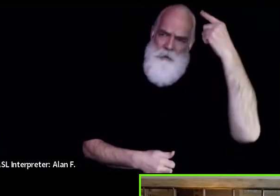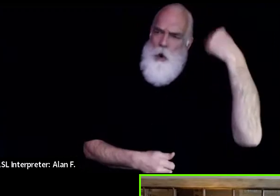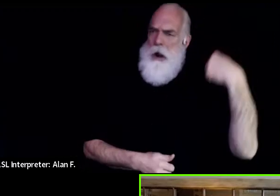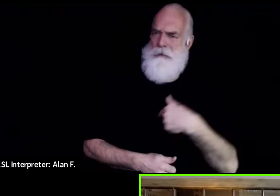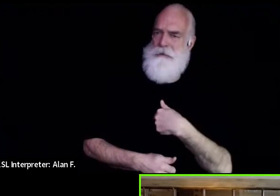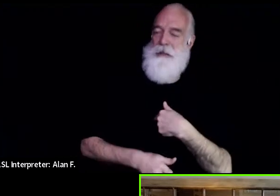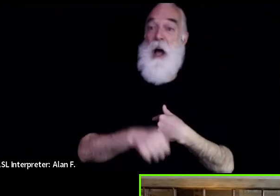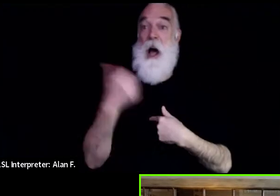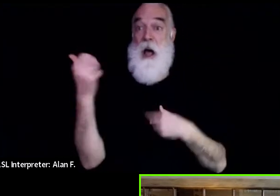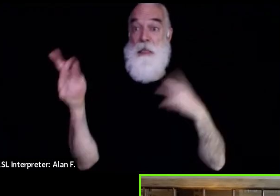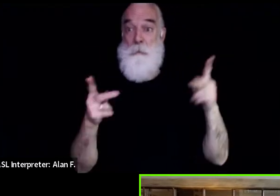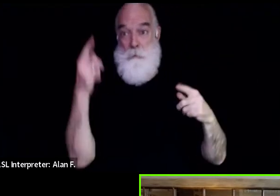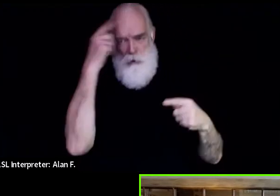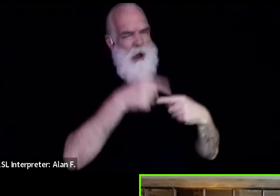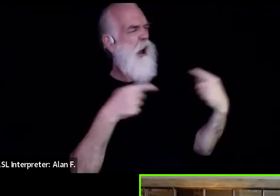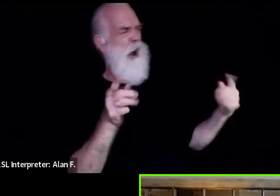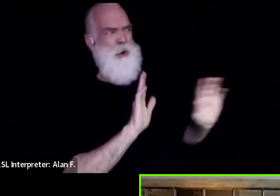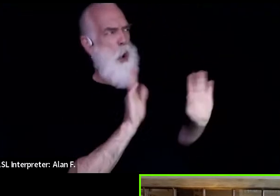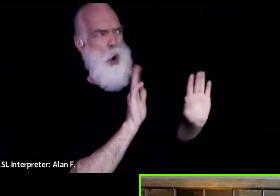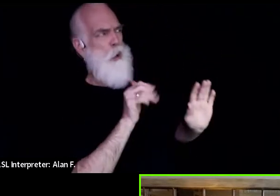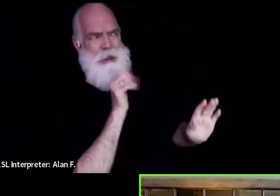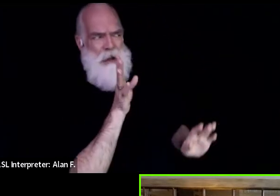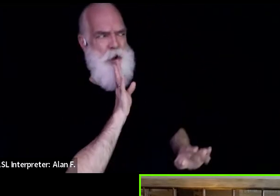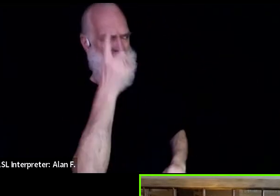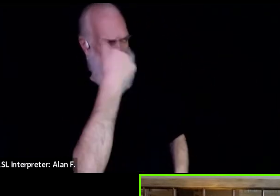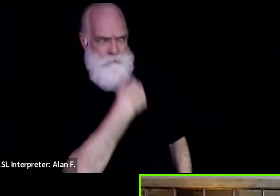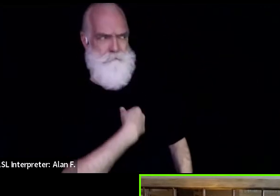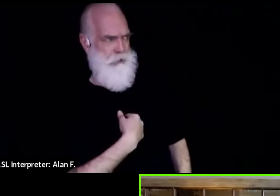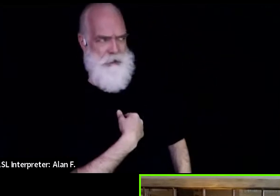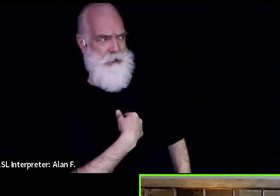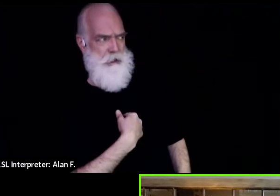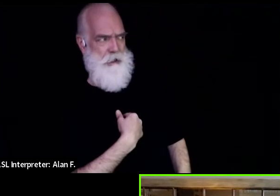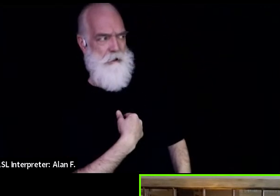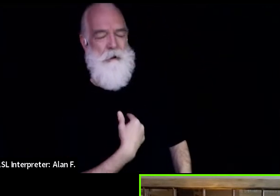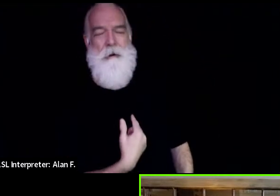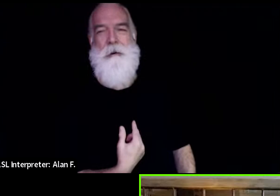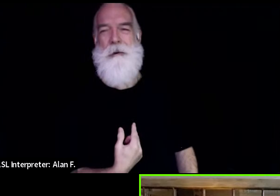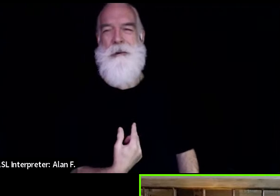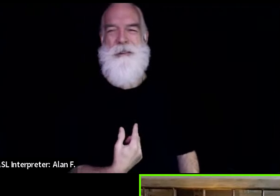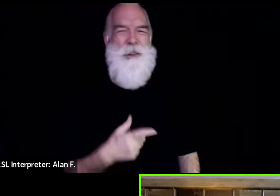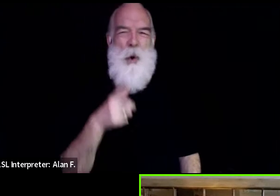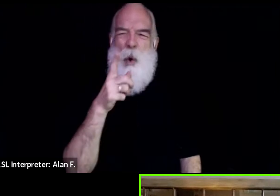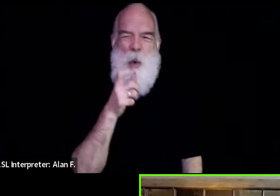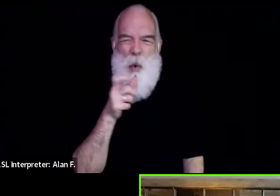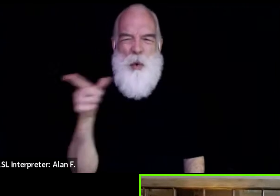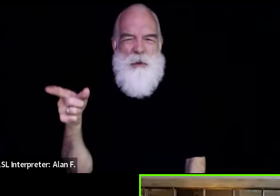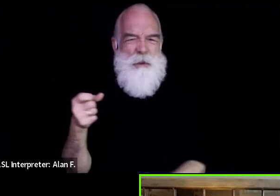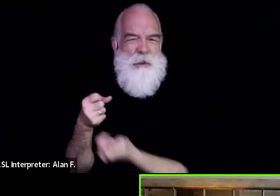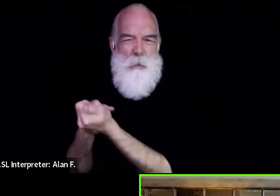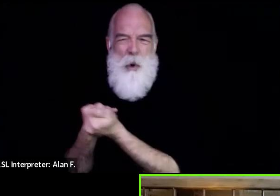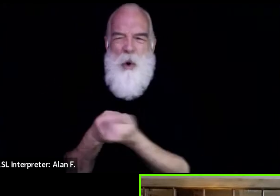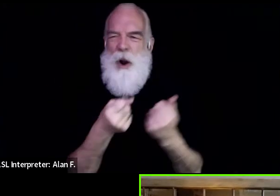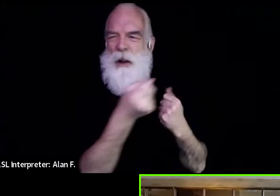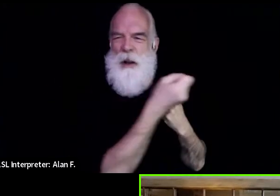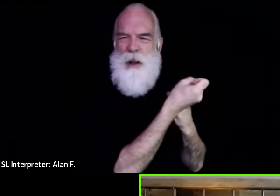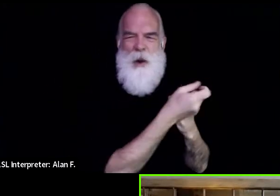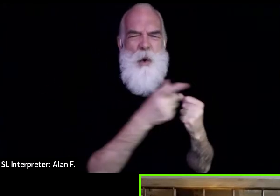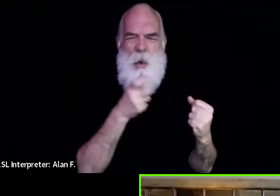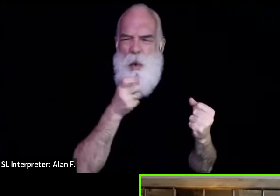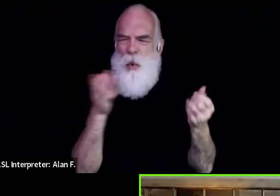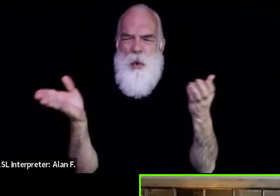of the challenge, inherent challenge, is who's speaking for whom. But the